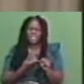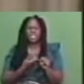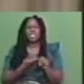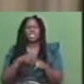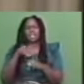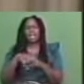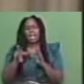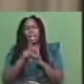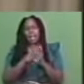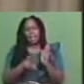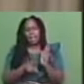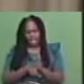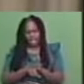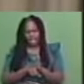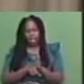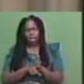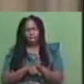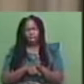that